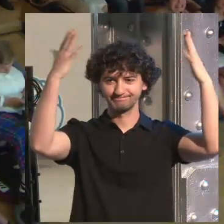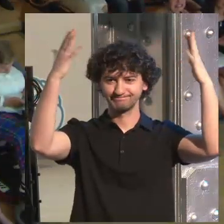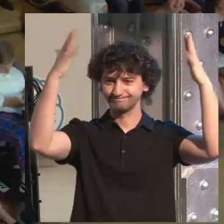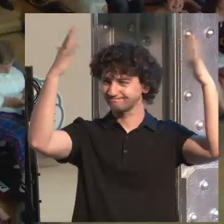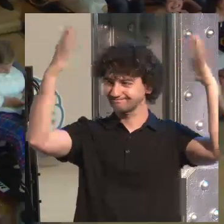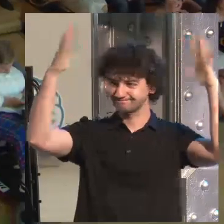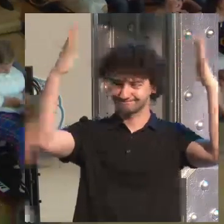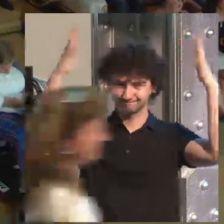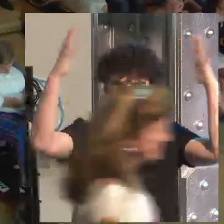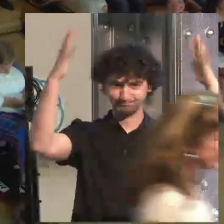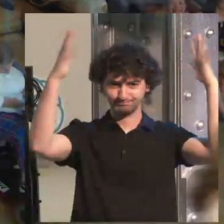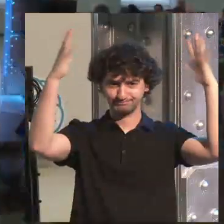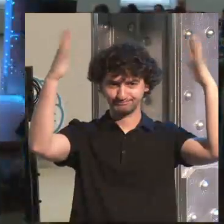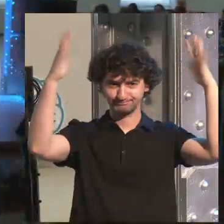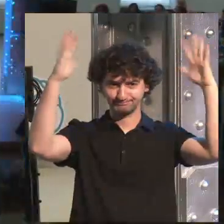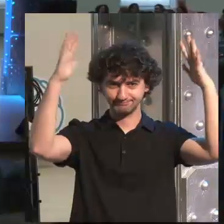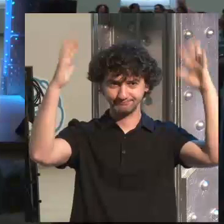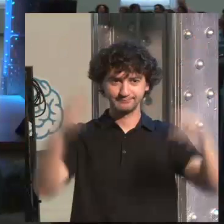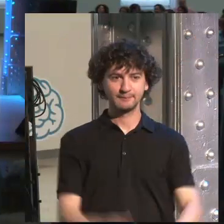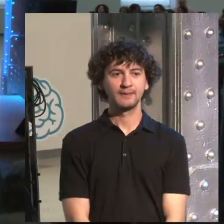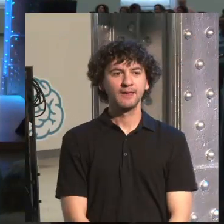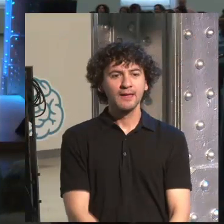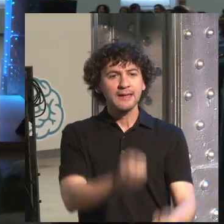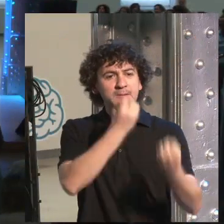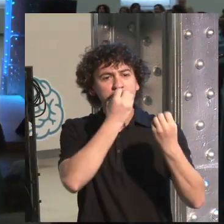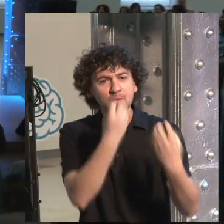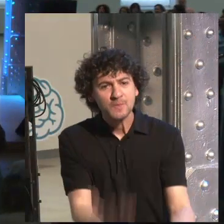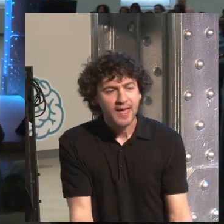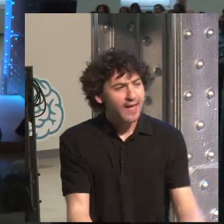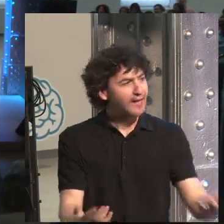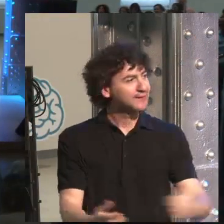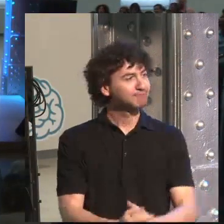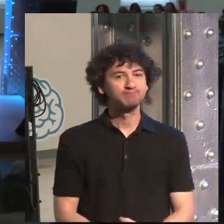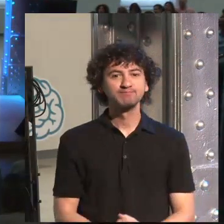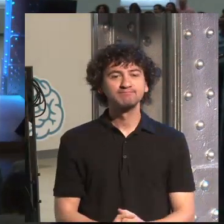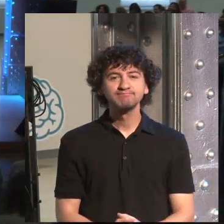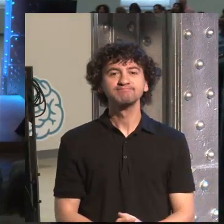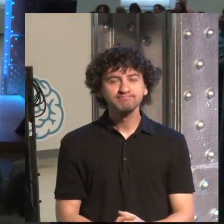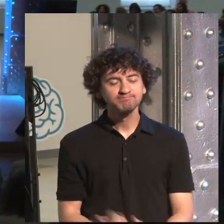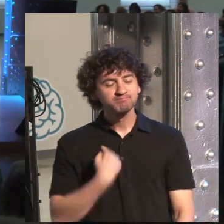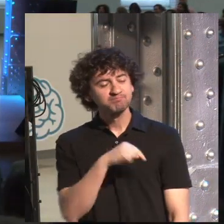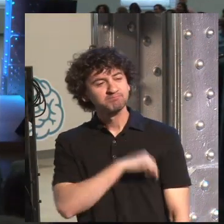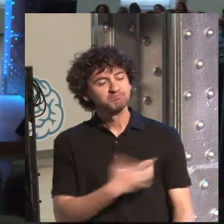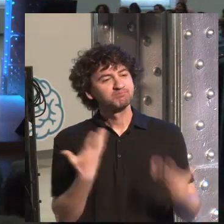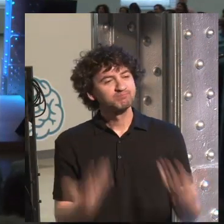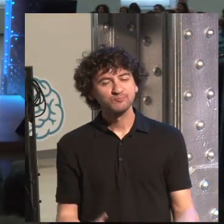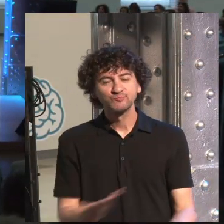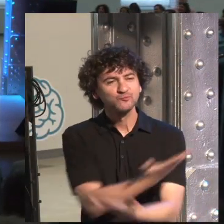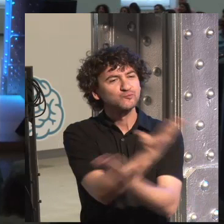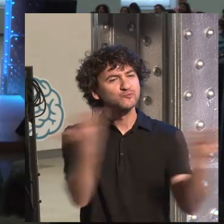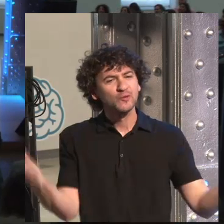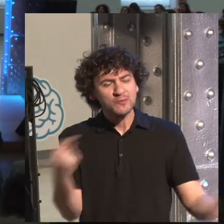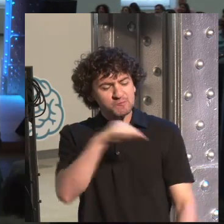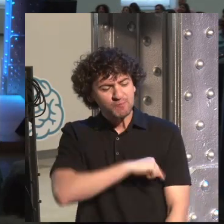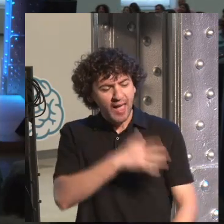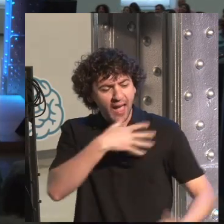feel. River running free. ¡Qué bien me siento! Y qué bien nos vamos a sentir todos y nos sentimos